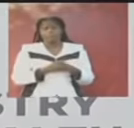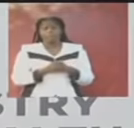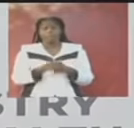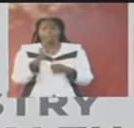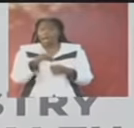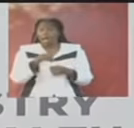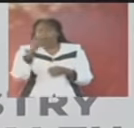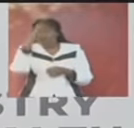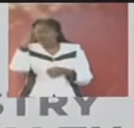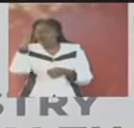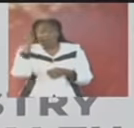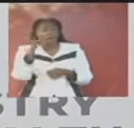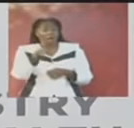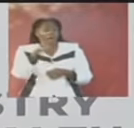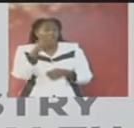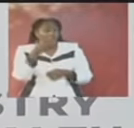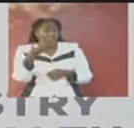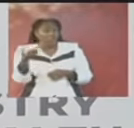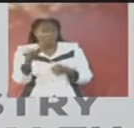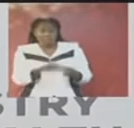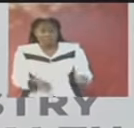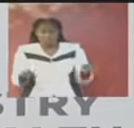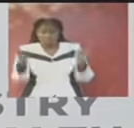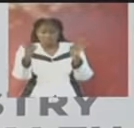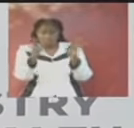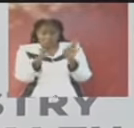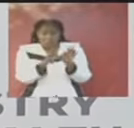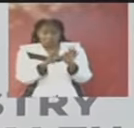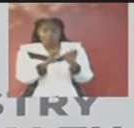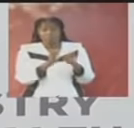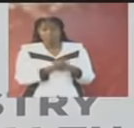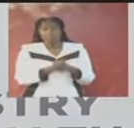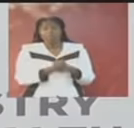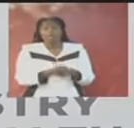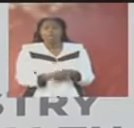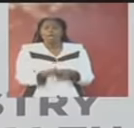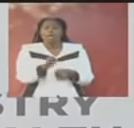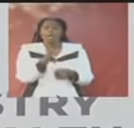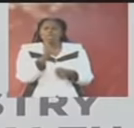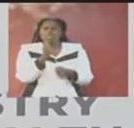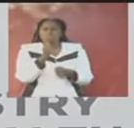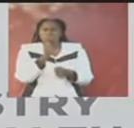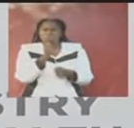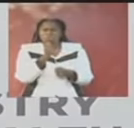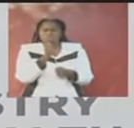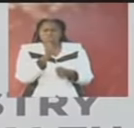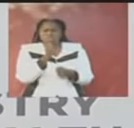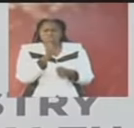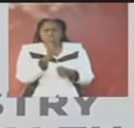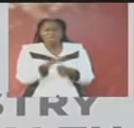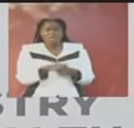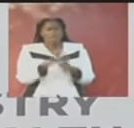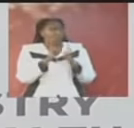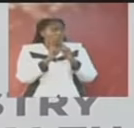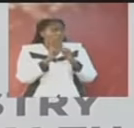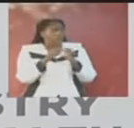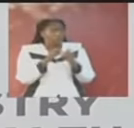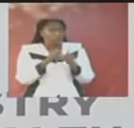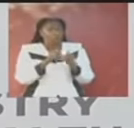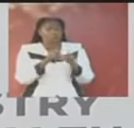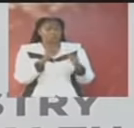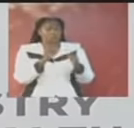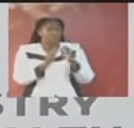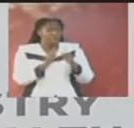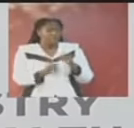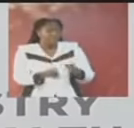very important, and that is the security concerns around the hotel. We had to ensure through the Trinidad and Tobago Defense